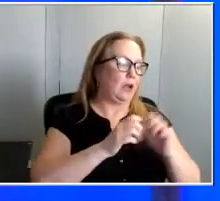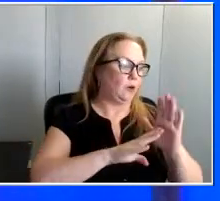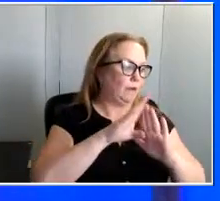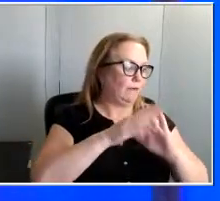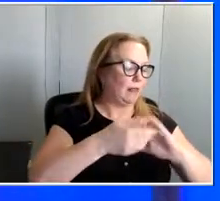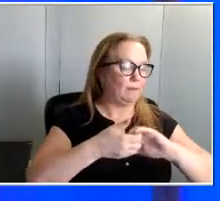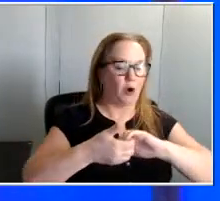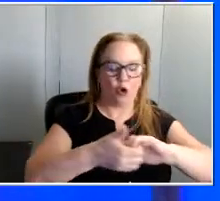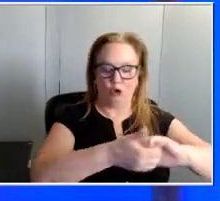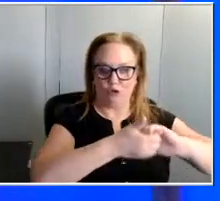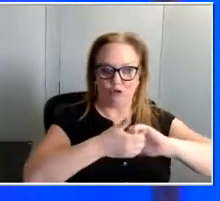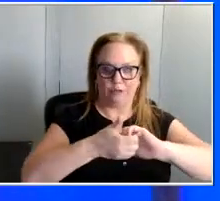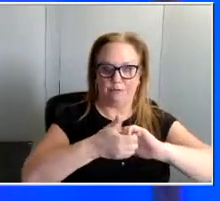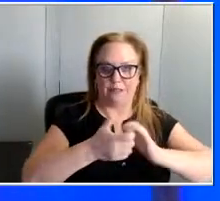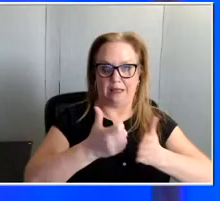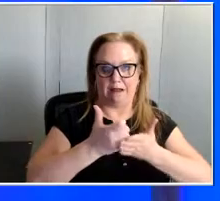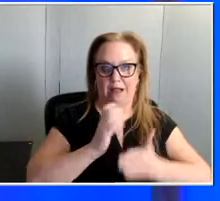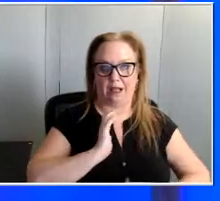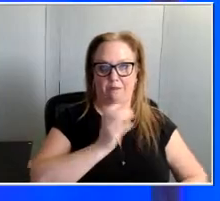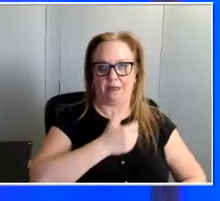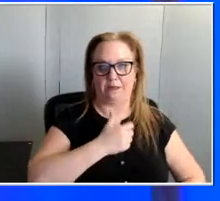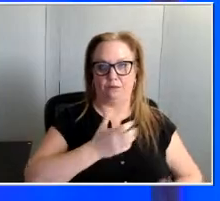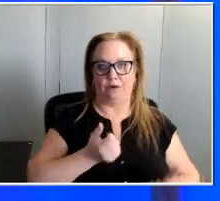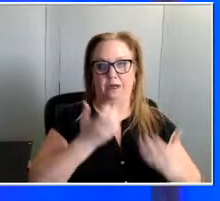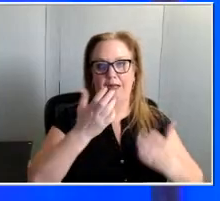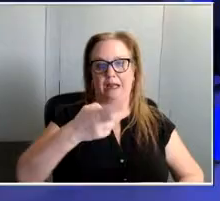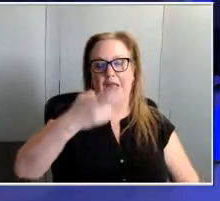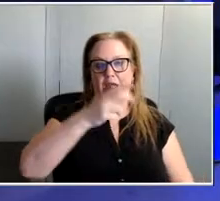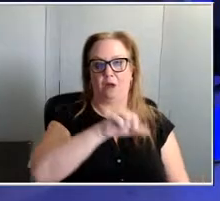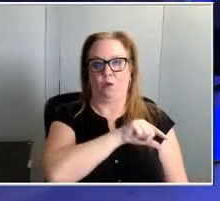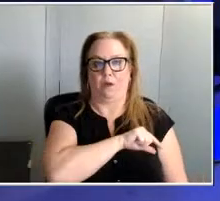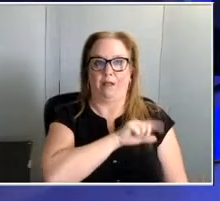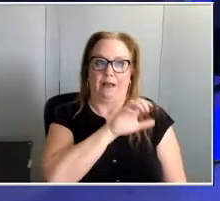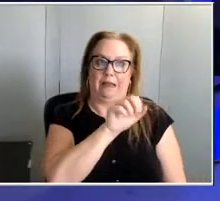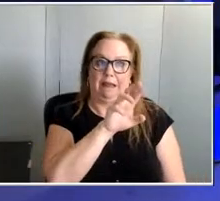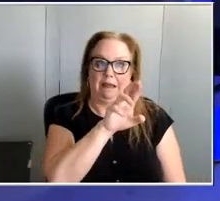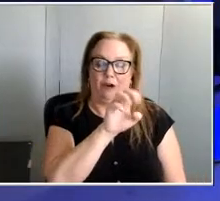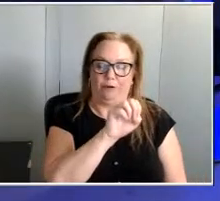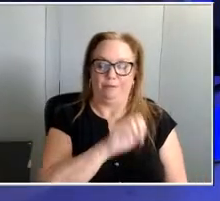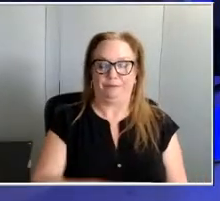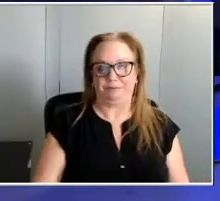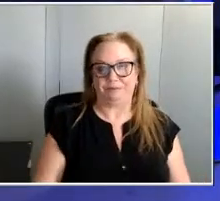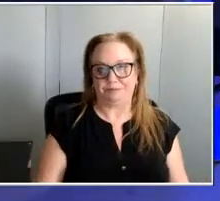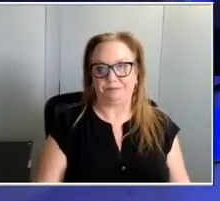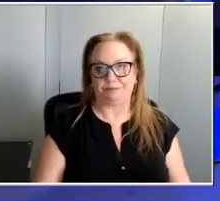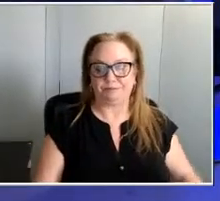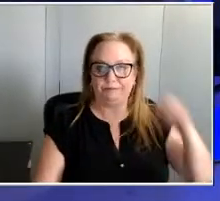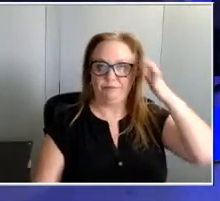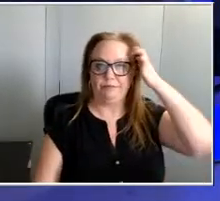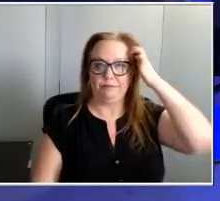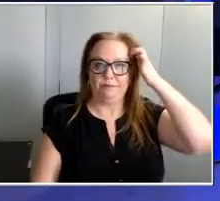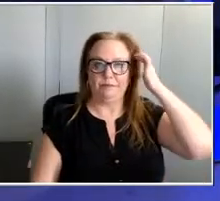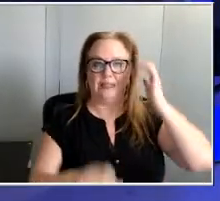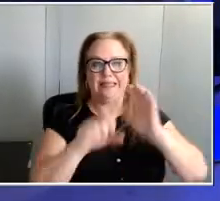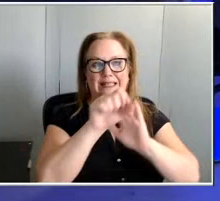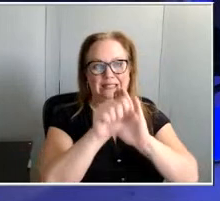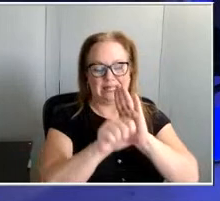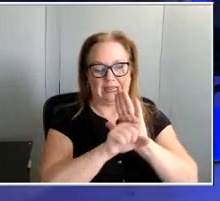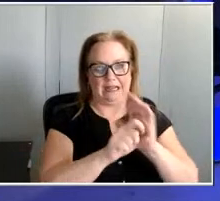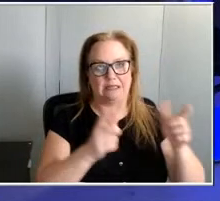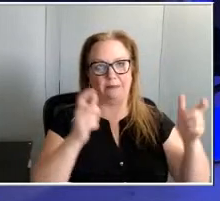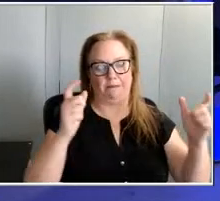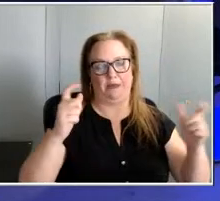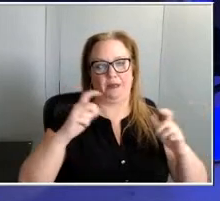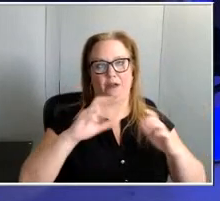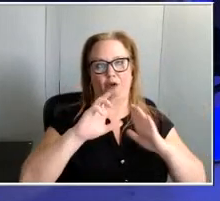that help us really bring high quality care to the rural community? So Dr. Mosher, the state has a major role in trying to help improve the health